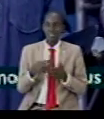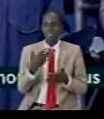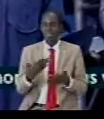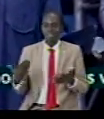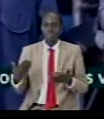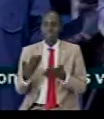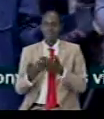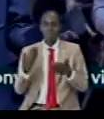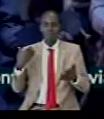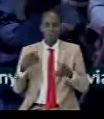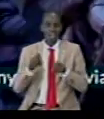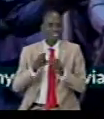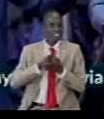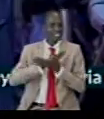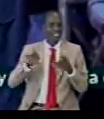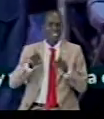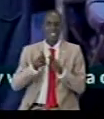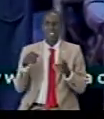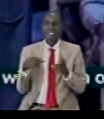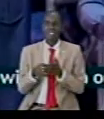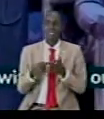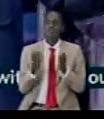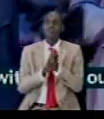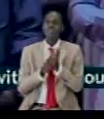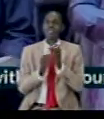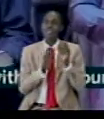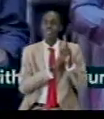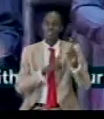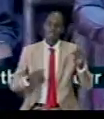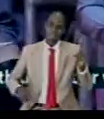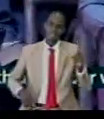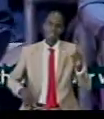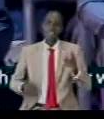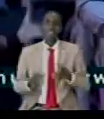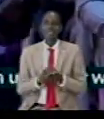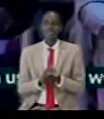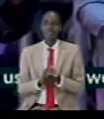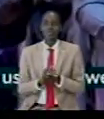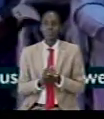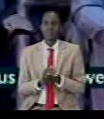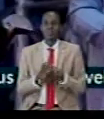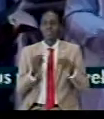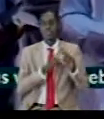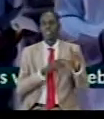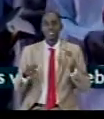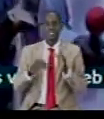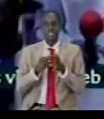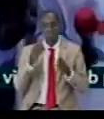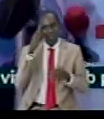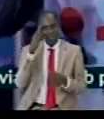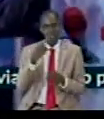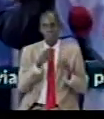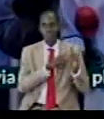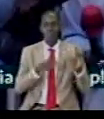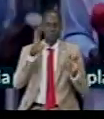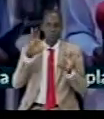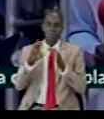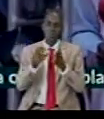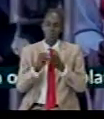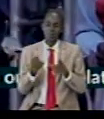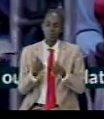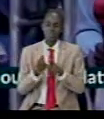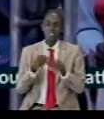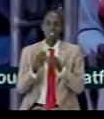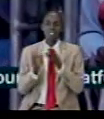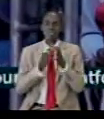before. So, brethren, praise the Lord. The Lord have done it for him, and the Lord will do yours also in